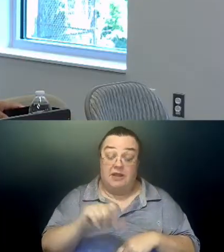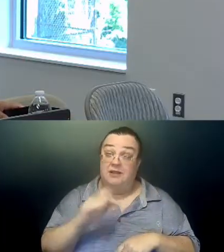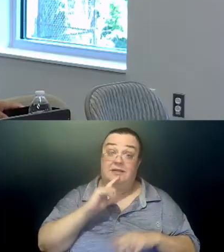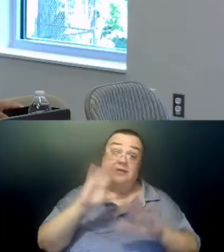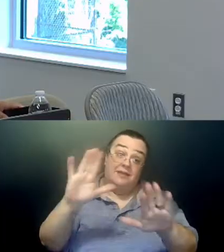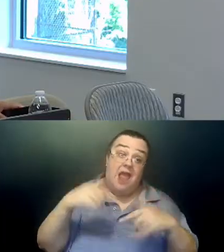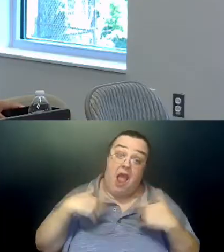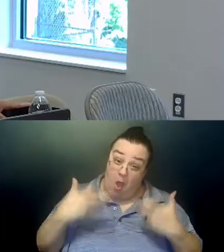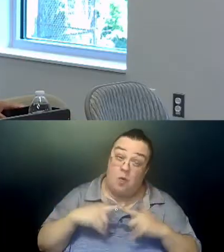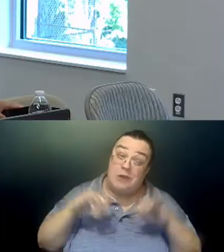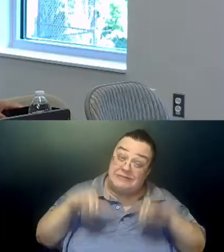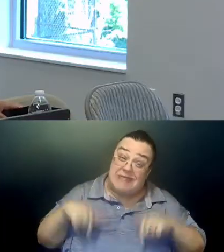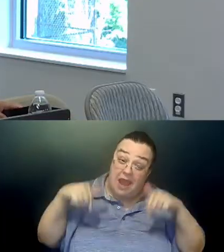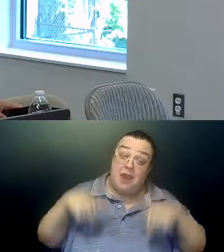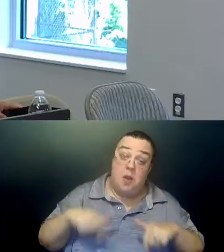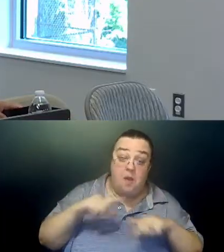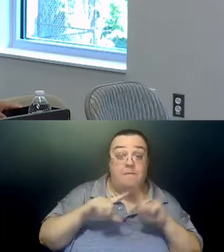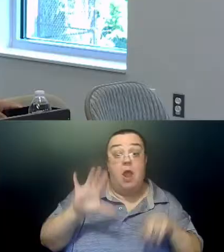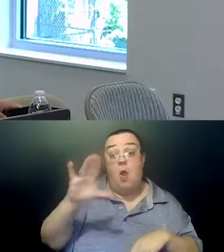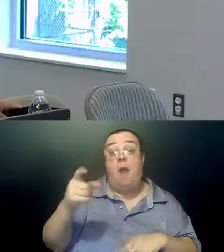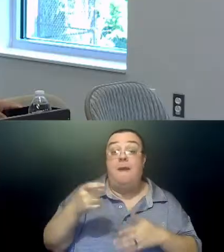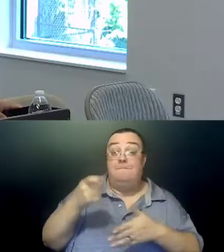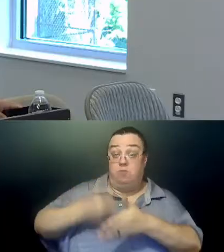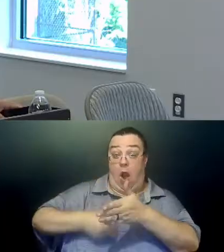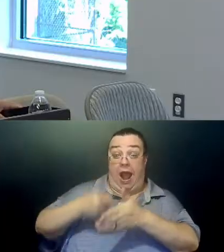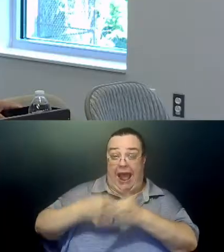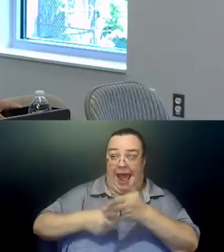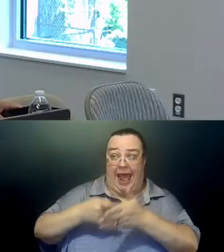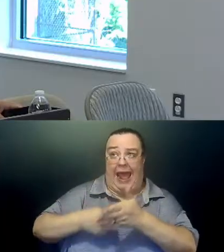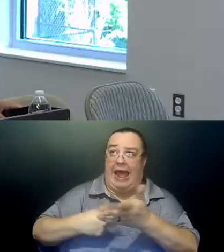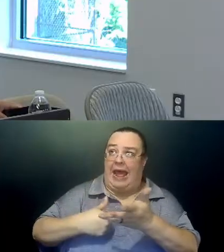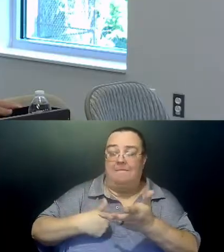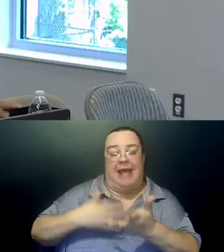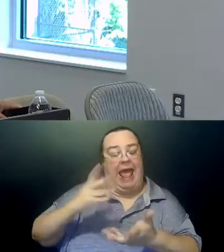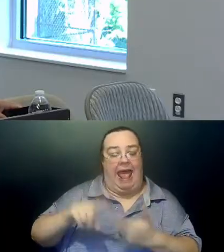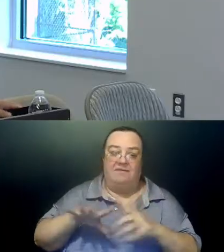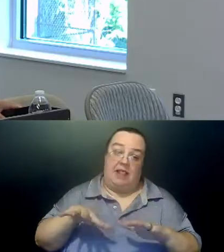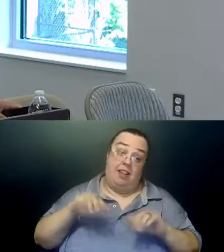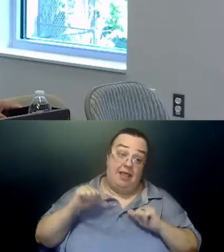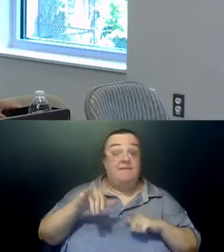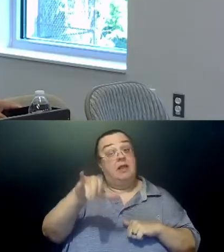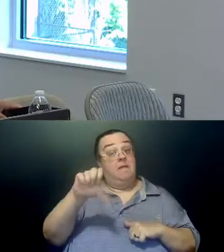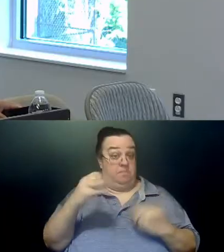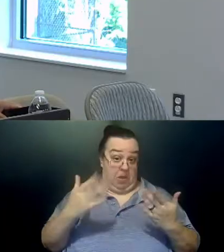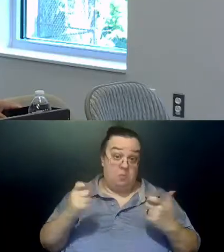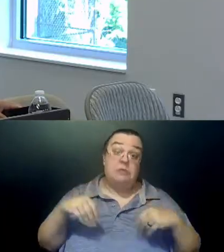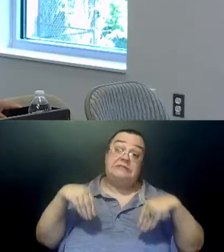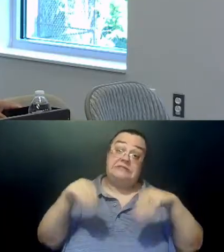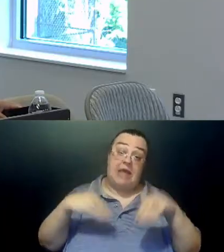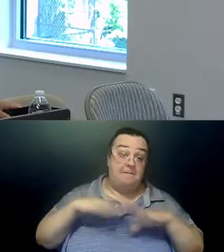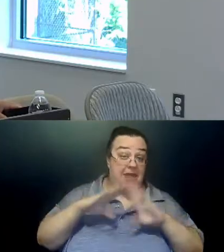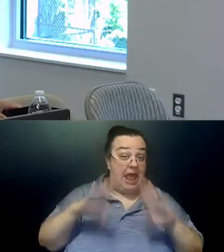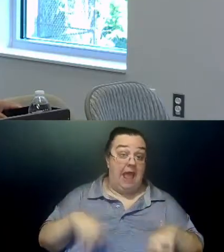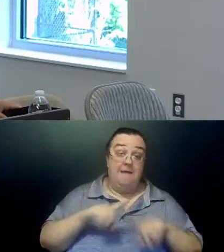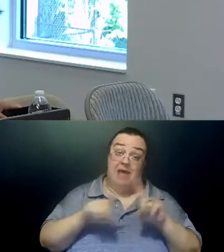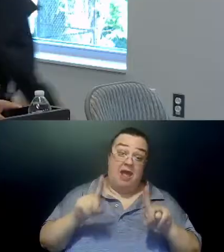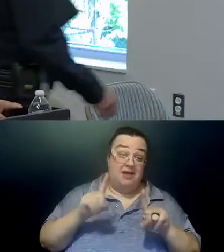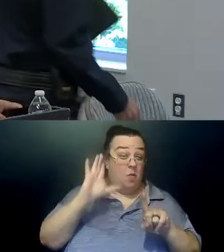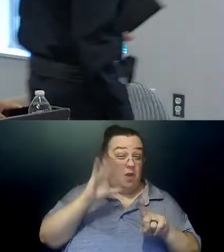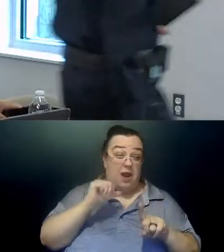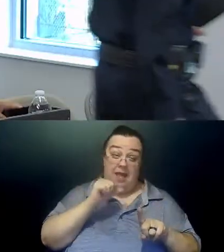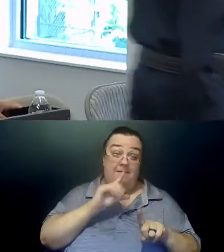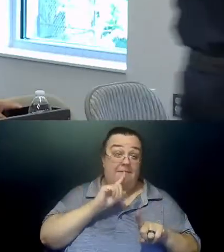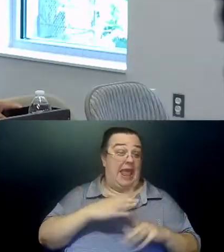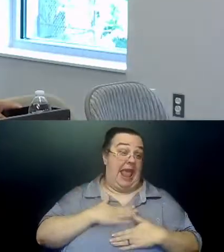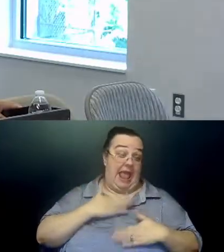stay in Cheverly, but you're pricing me out also. And yes, I probably could sell my house, but I'm not going to be happy about it. And when mama's